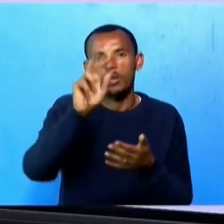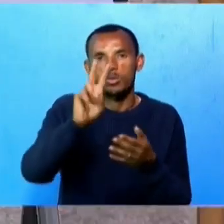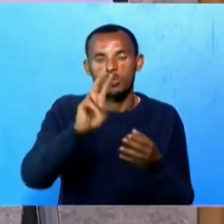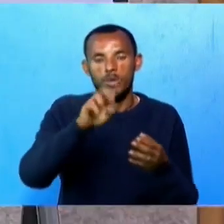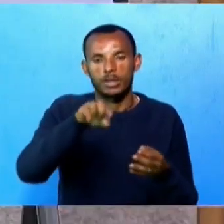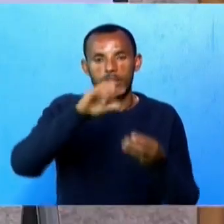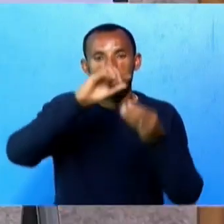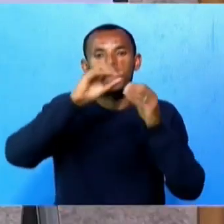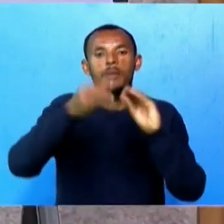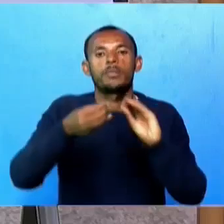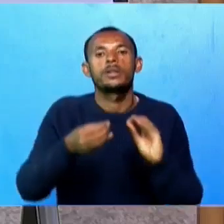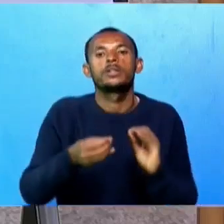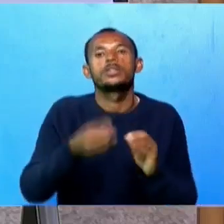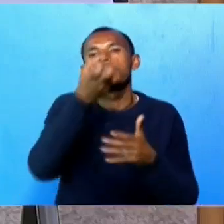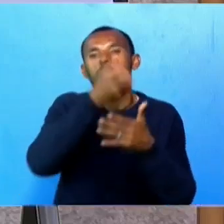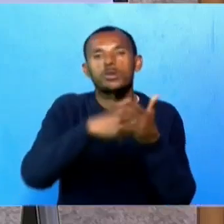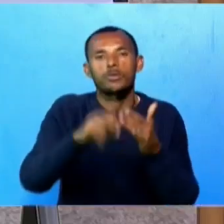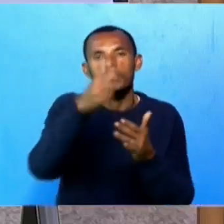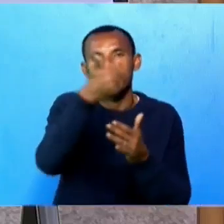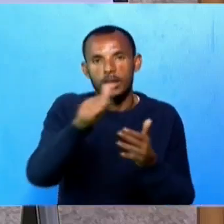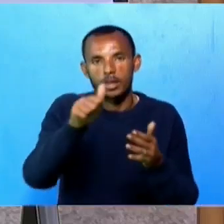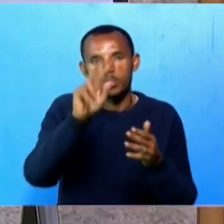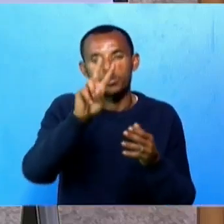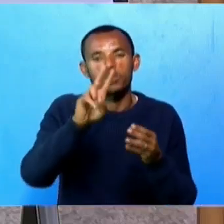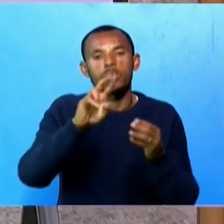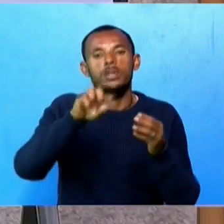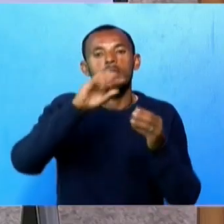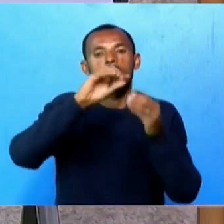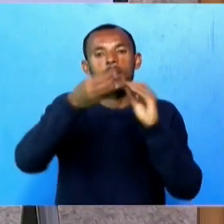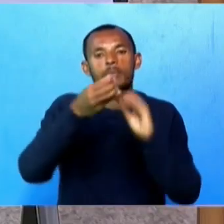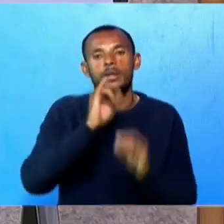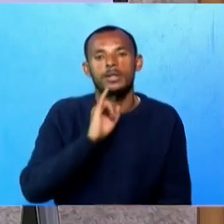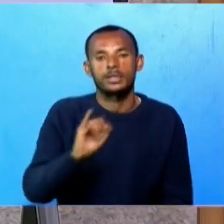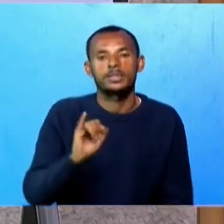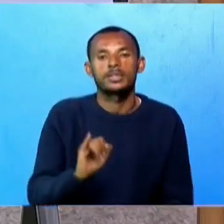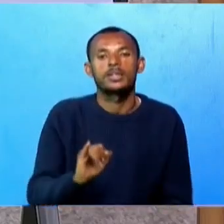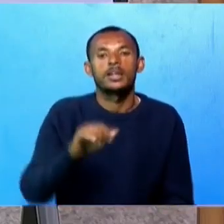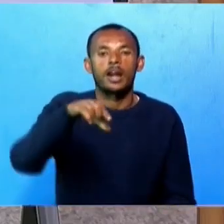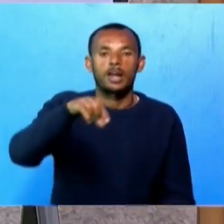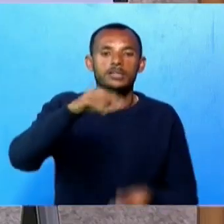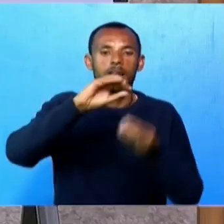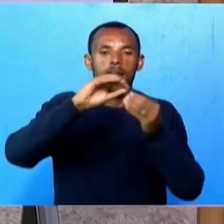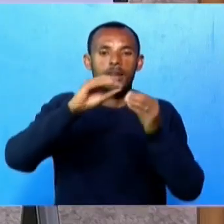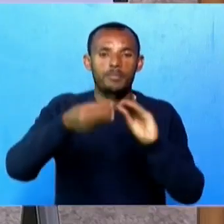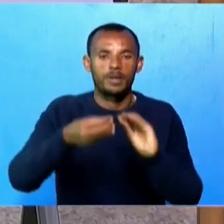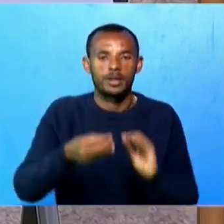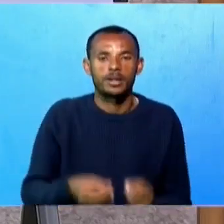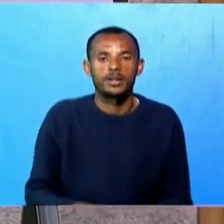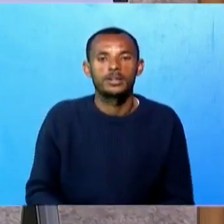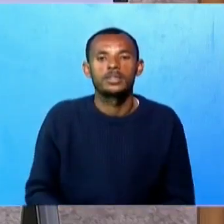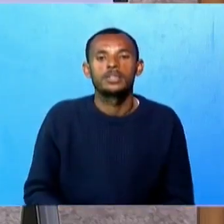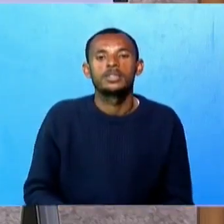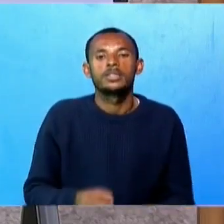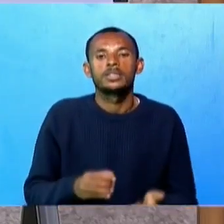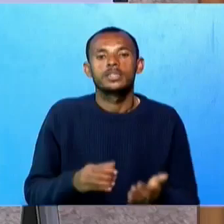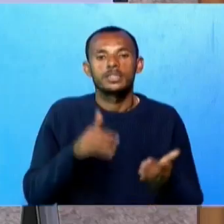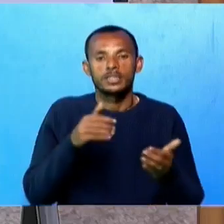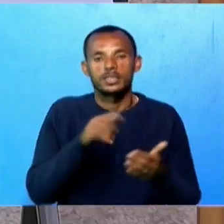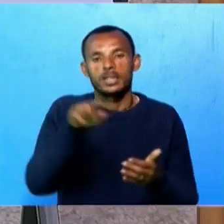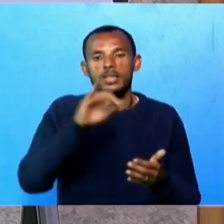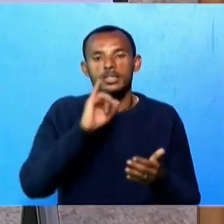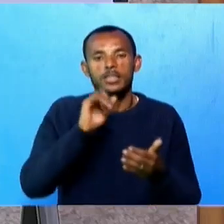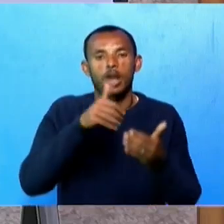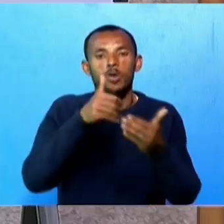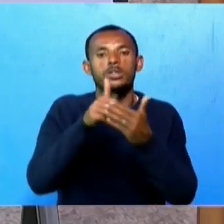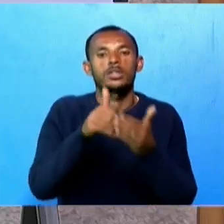rational number, the product of any two rational number is a rational number. So there is a closure-ity property